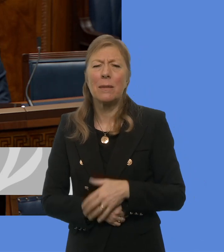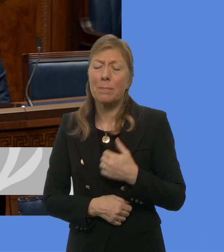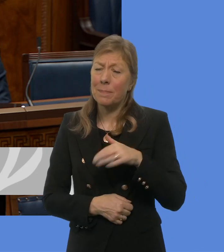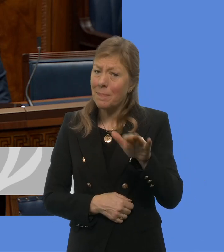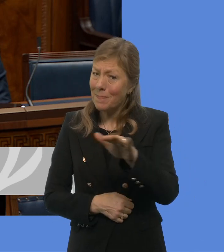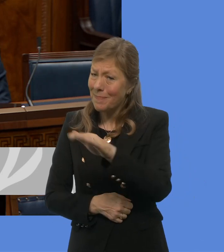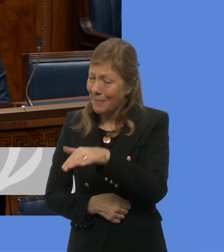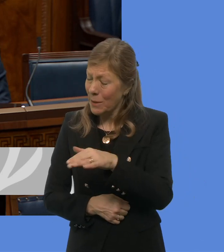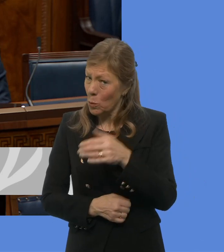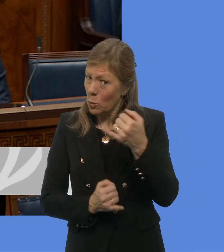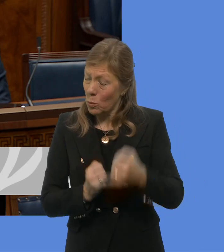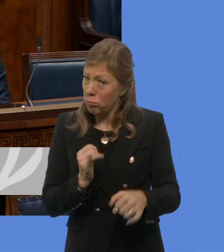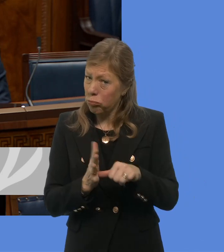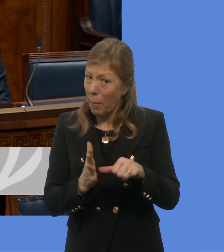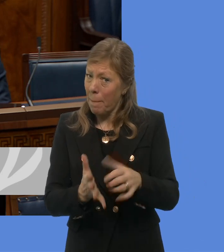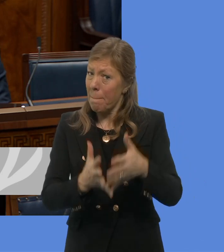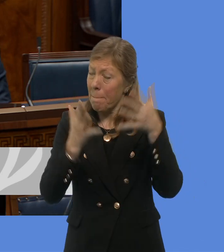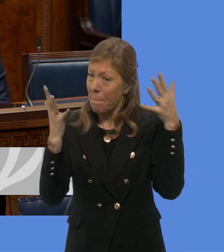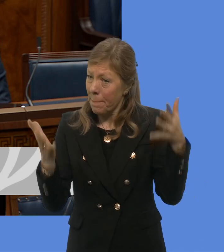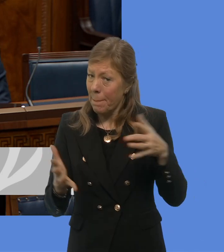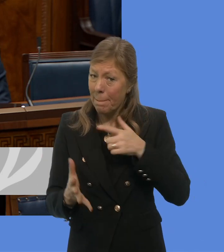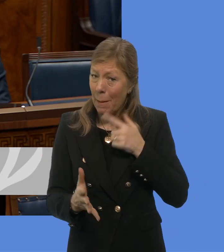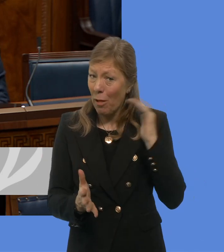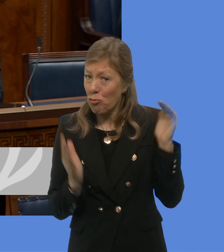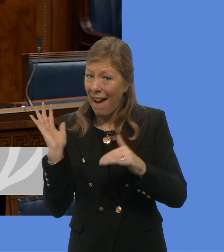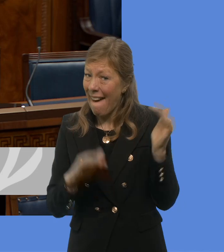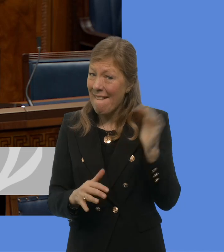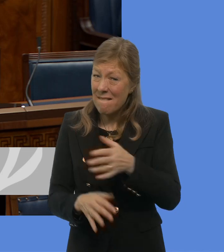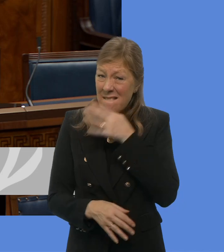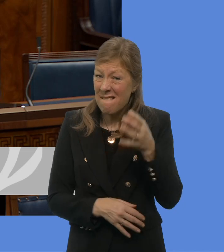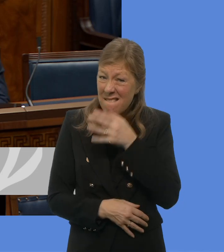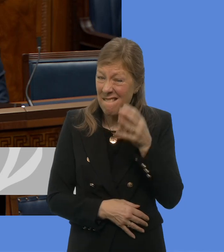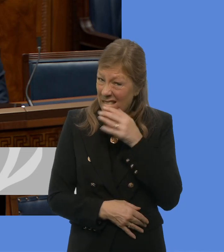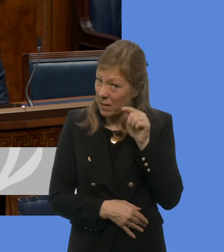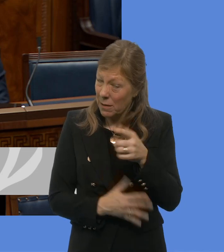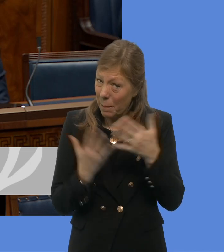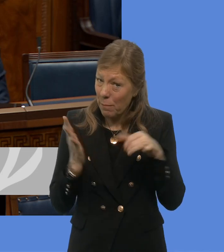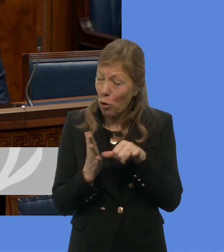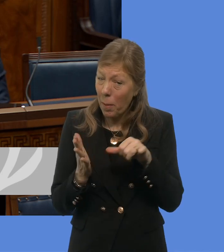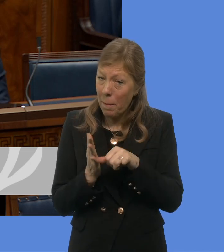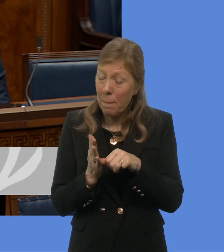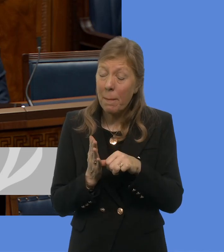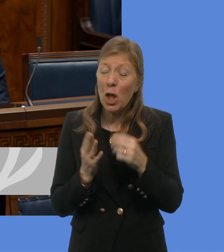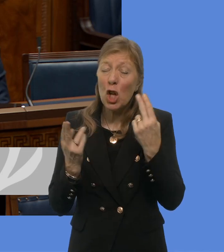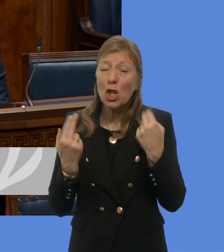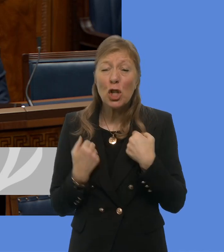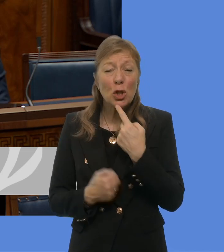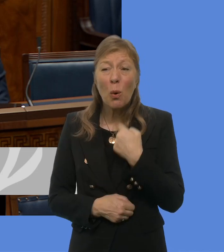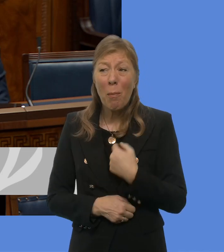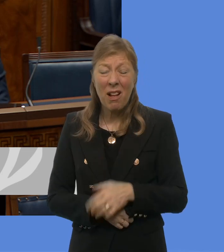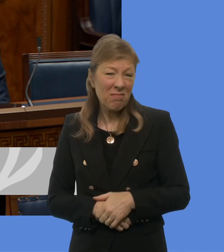excessive drink and that being a problem and a pressure. And the nurses were very clear about this. They said, absolutely